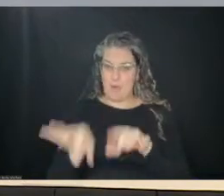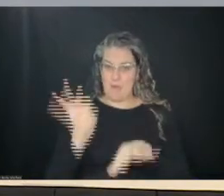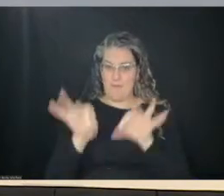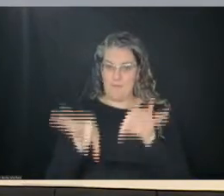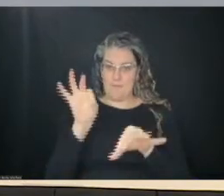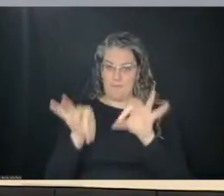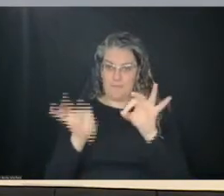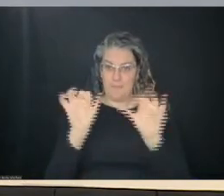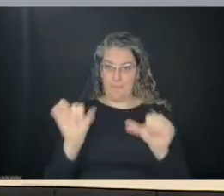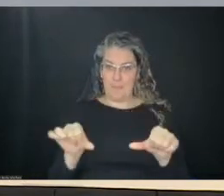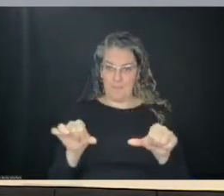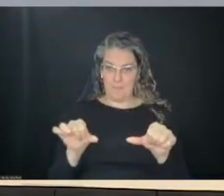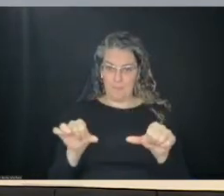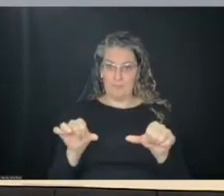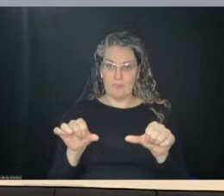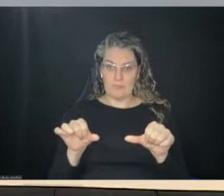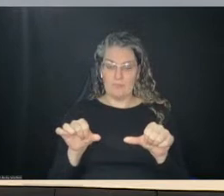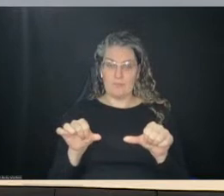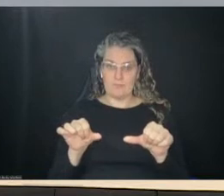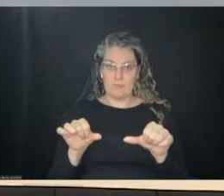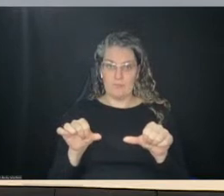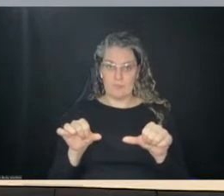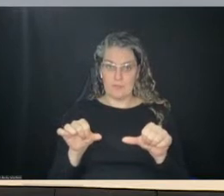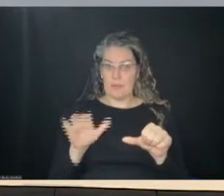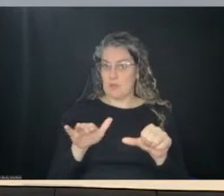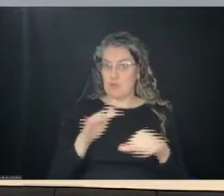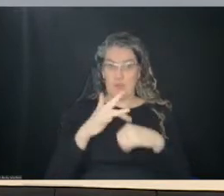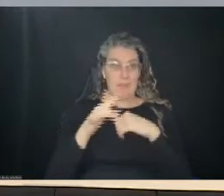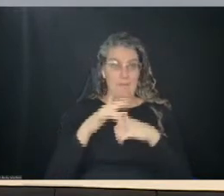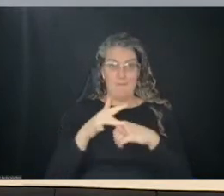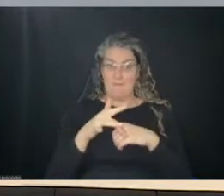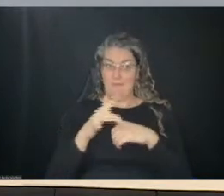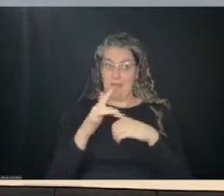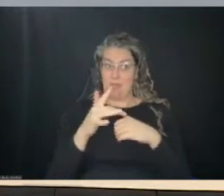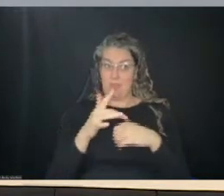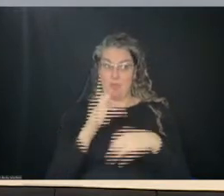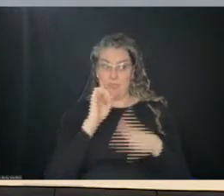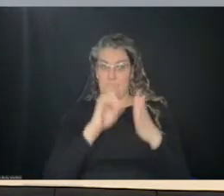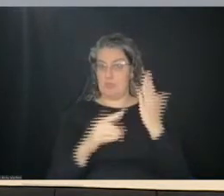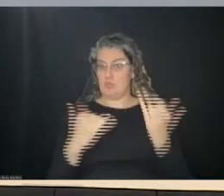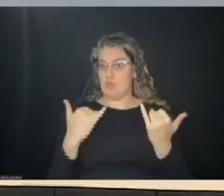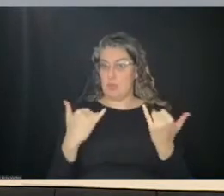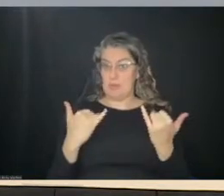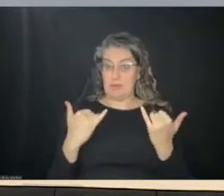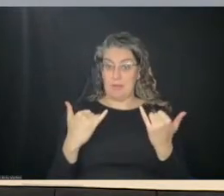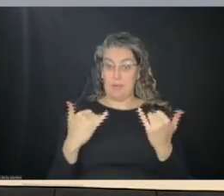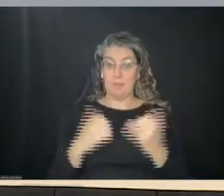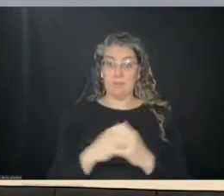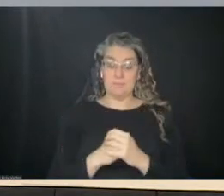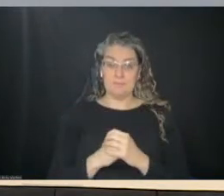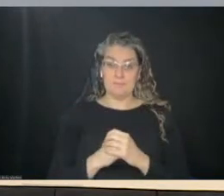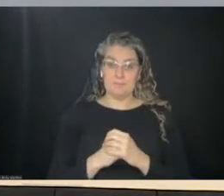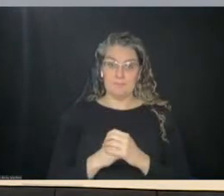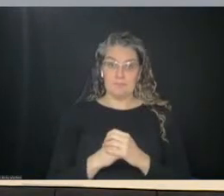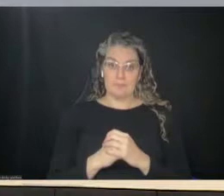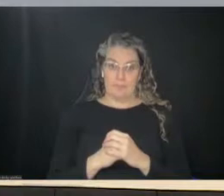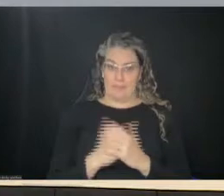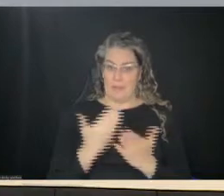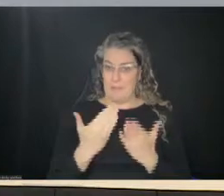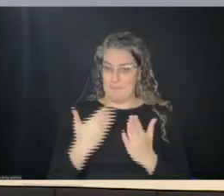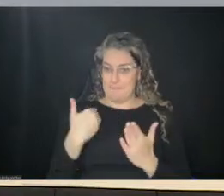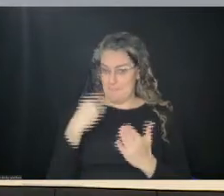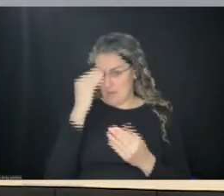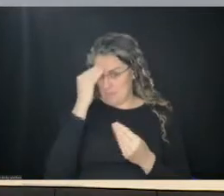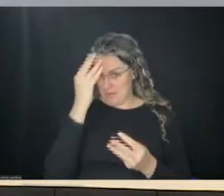So that should be online at this point in time. I think I may have the information